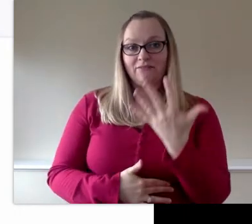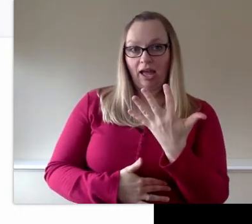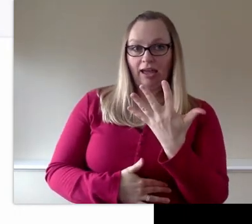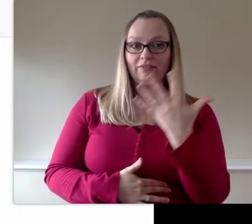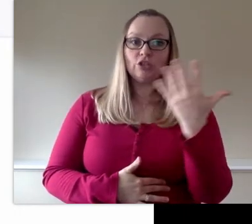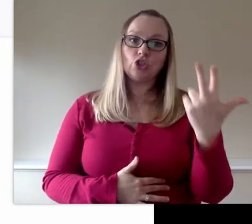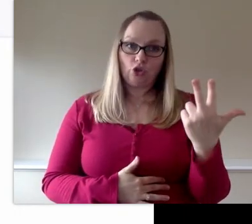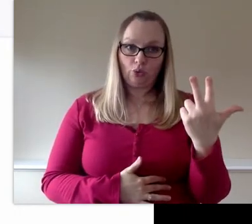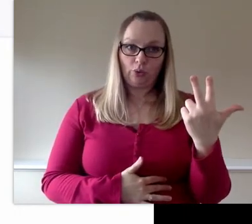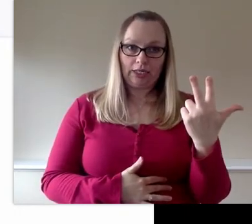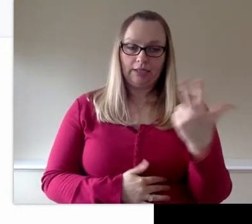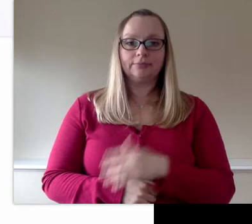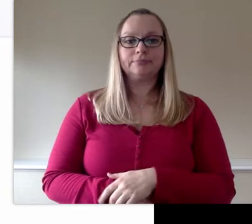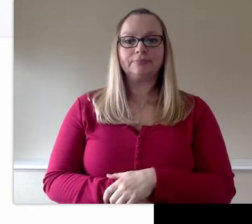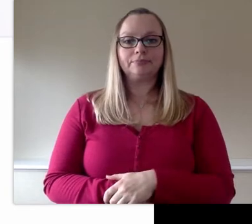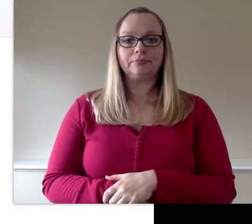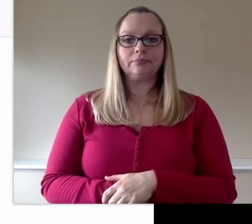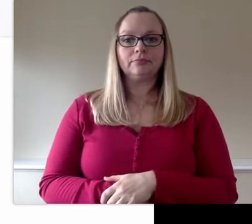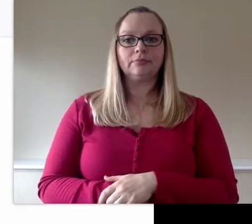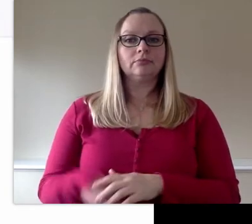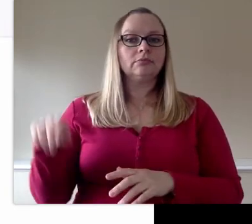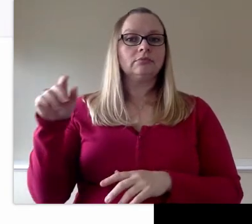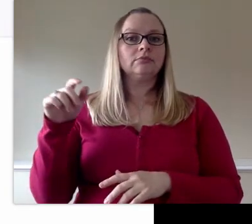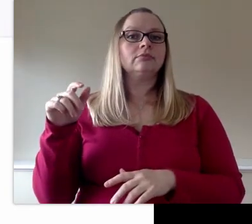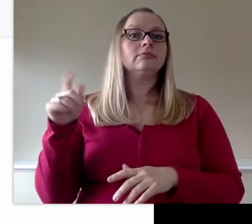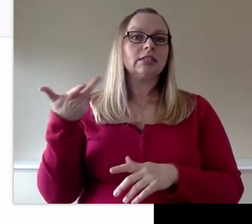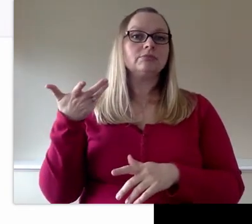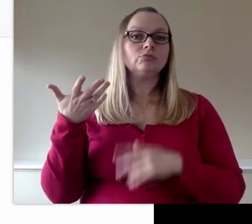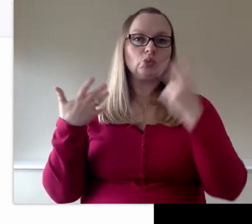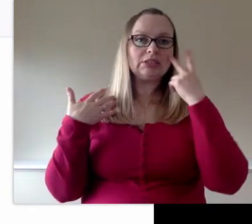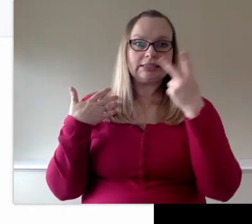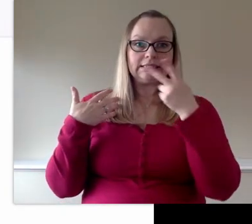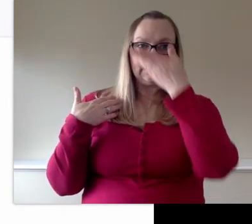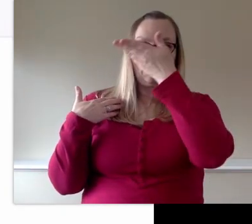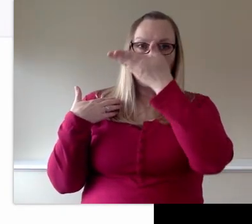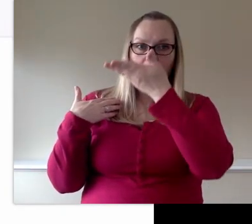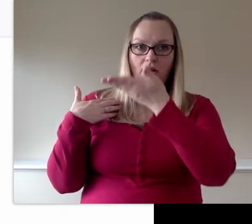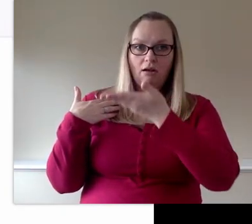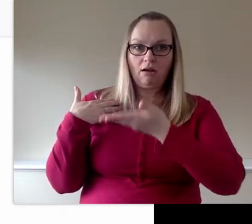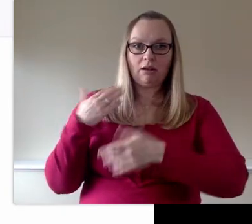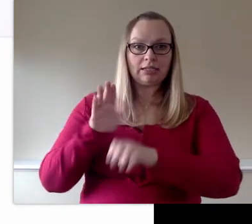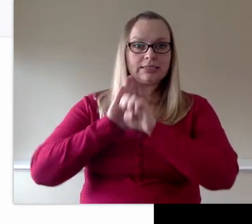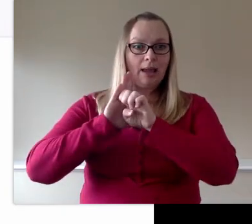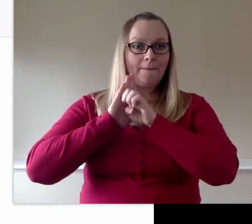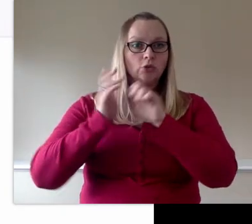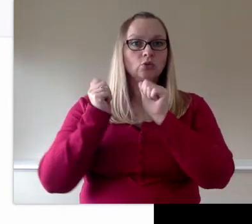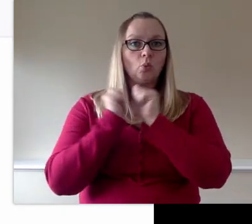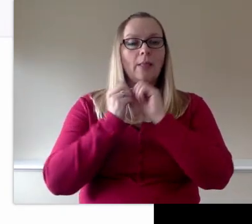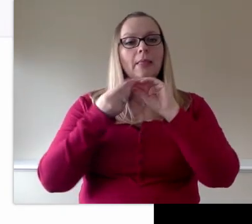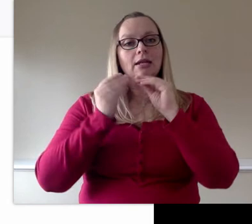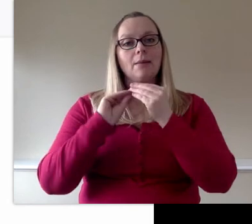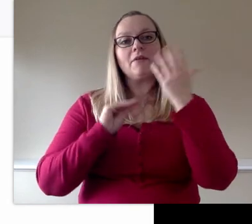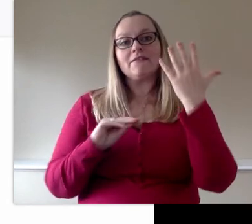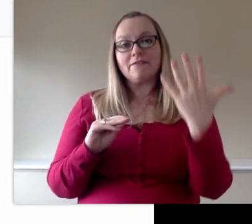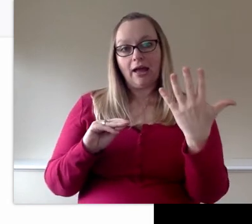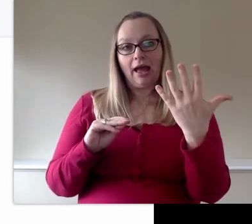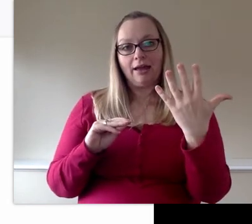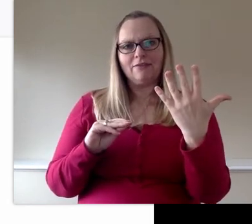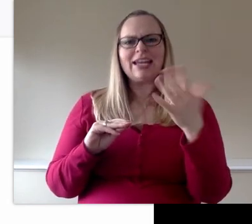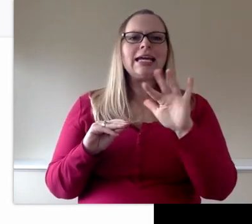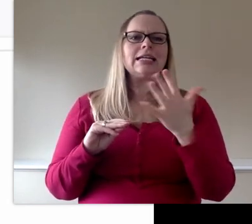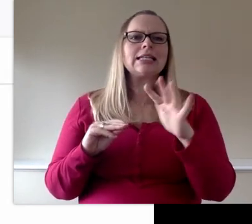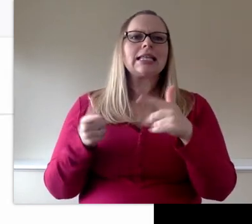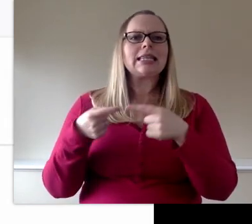5 equals 3. And so on. You'll see all of these examples are kind of the